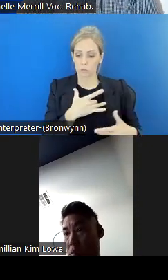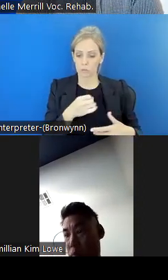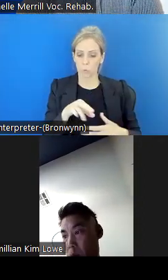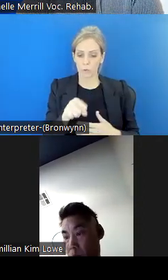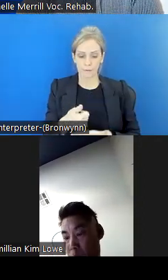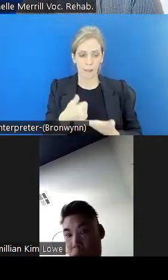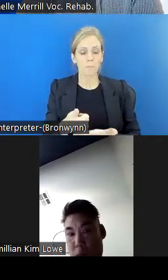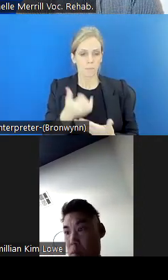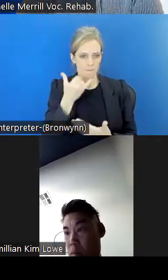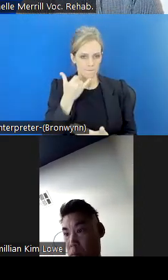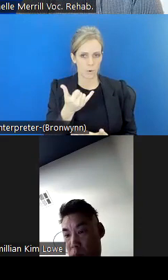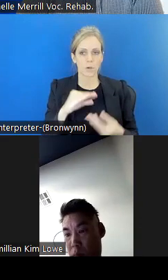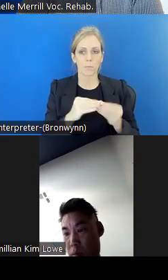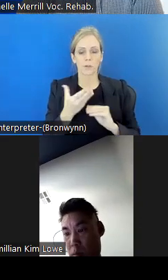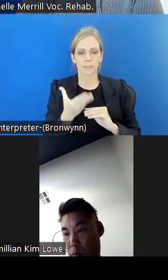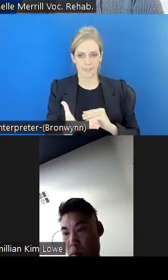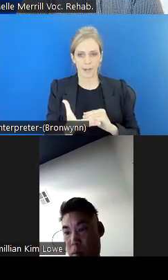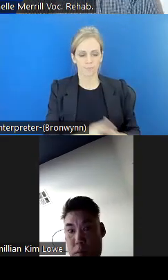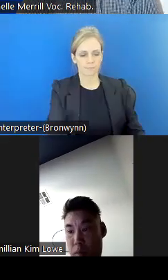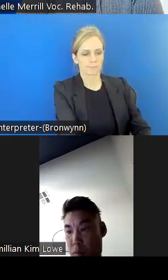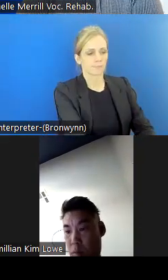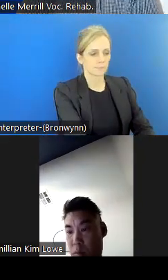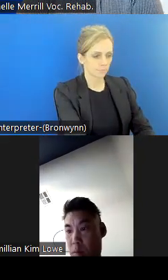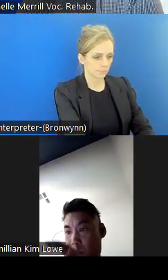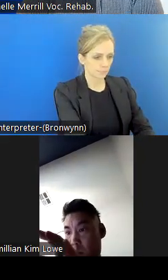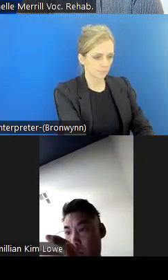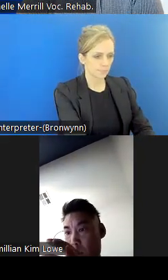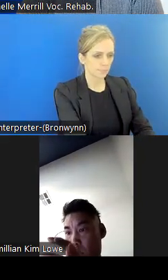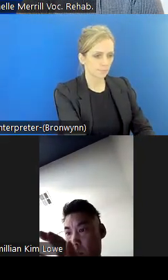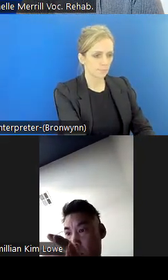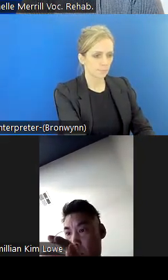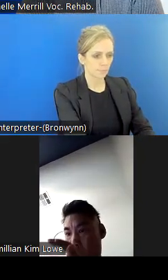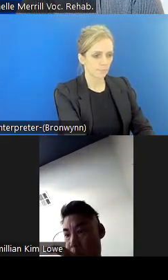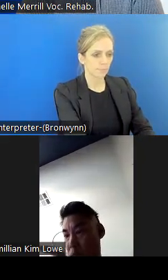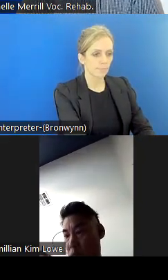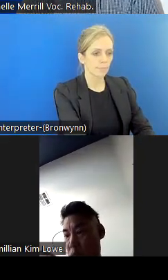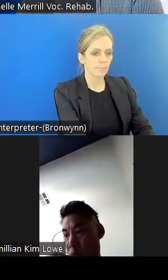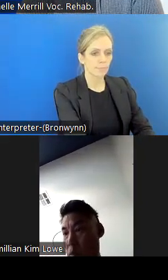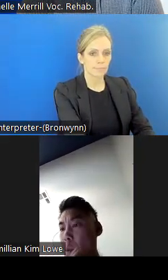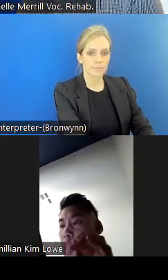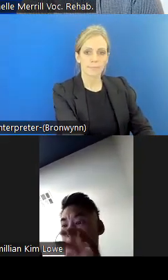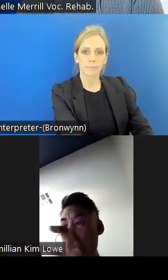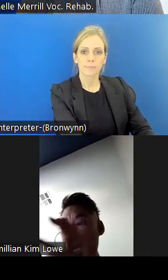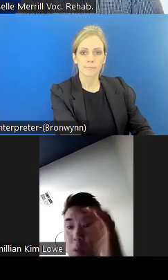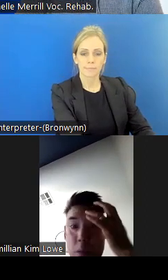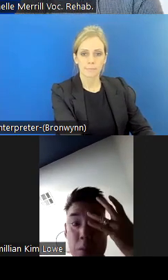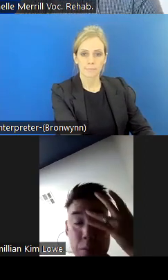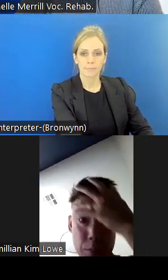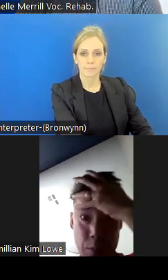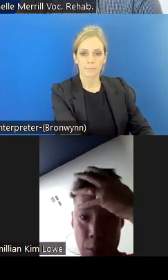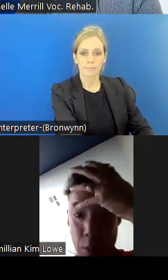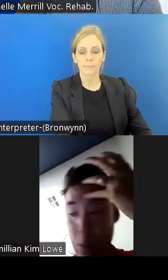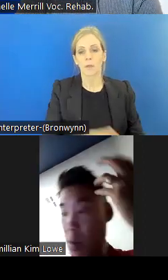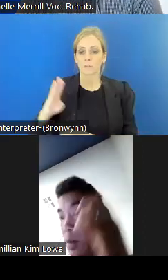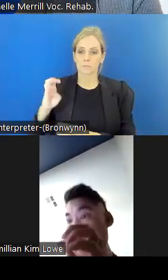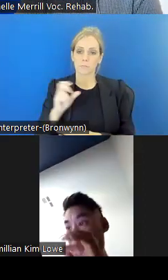hours. So I'll take you back to the main page. I also wanted to note that, let me see